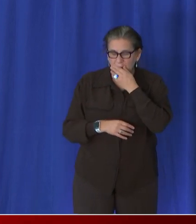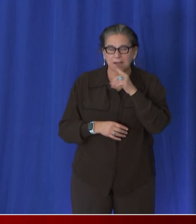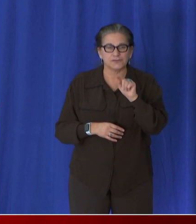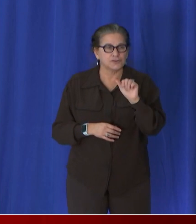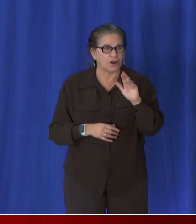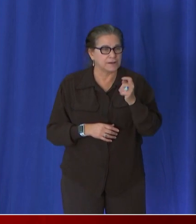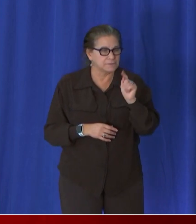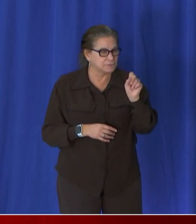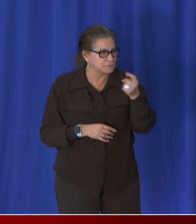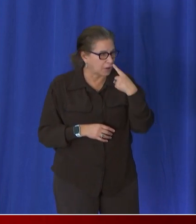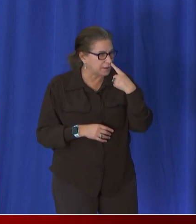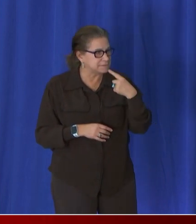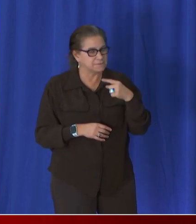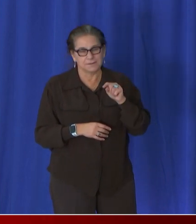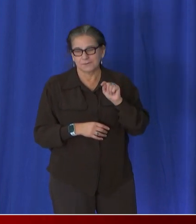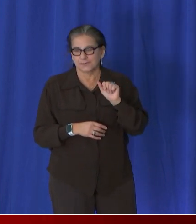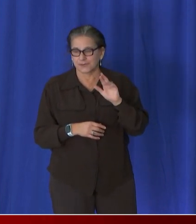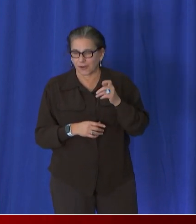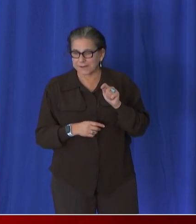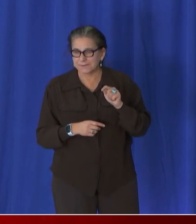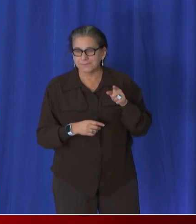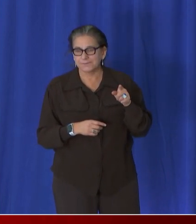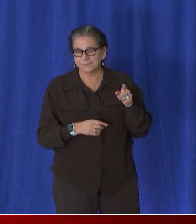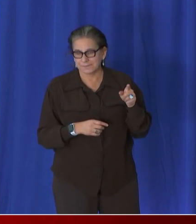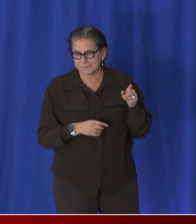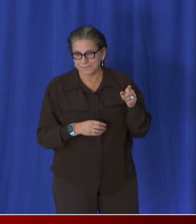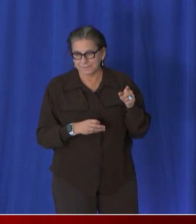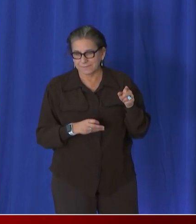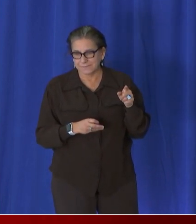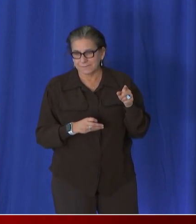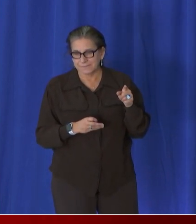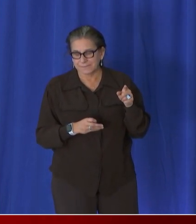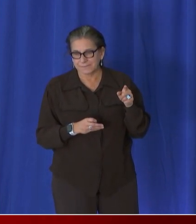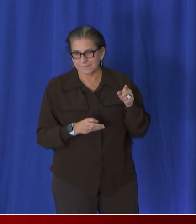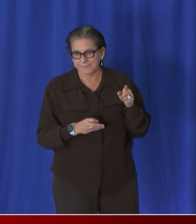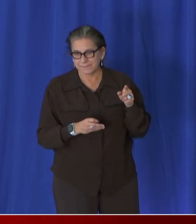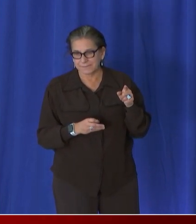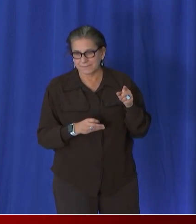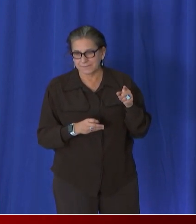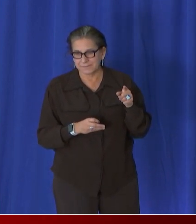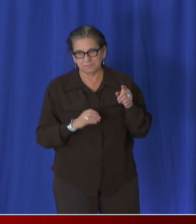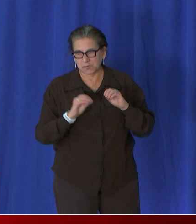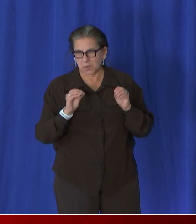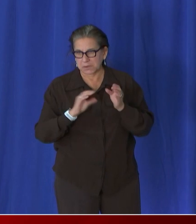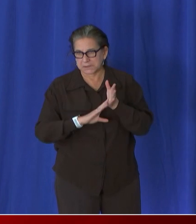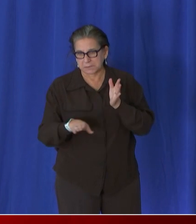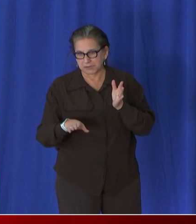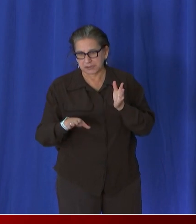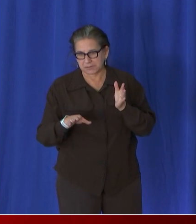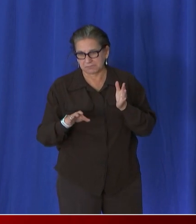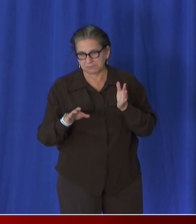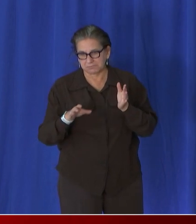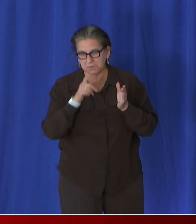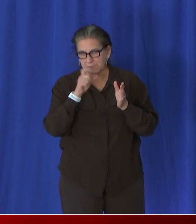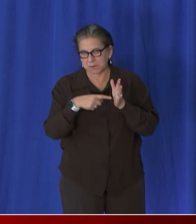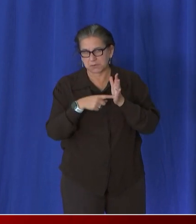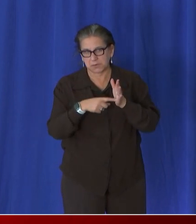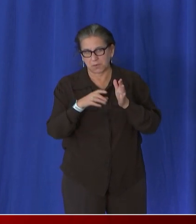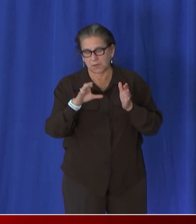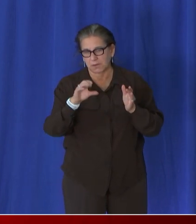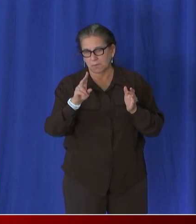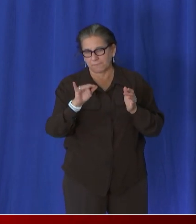to start this program aimed at those places where people gather or congregate.